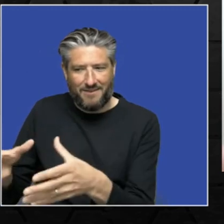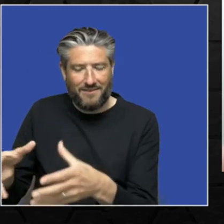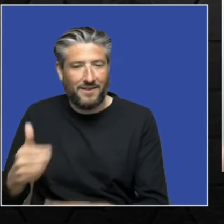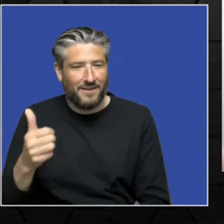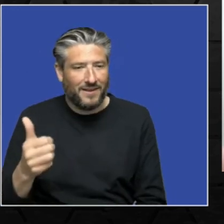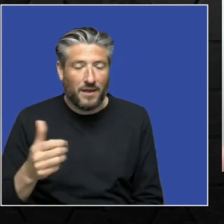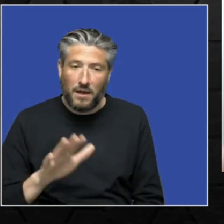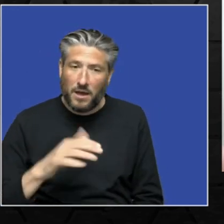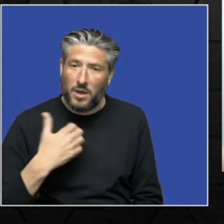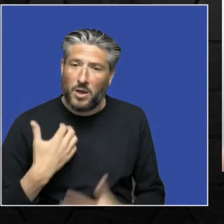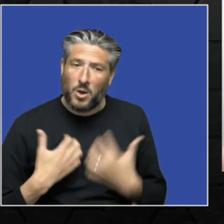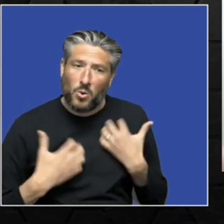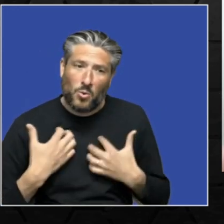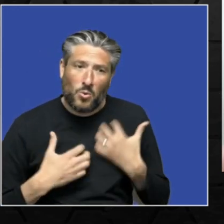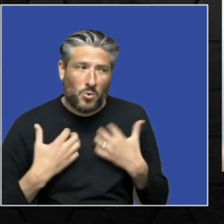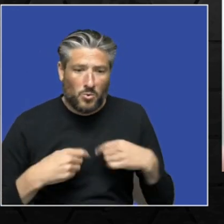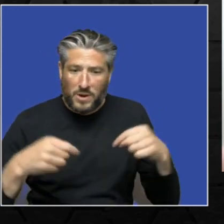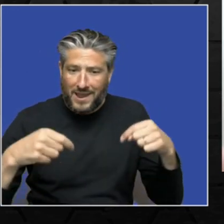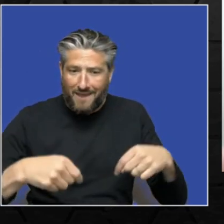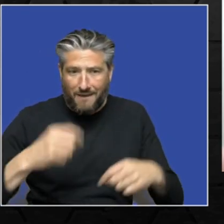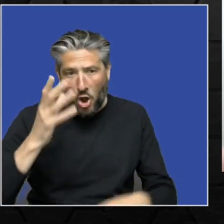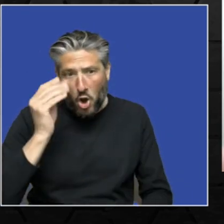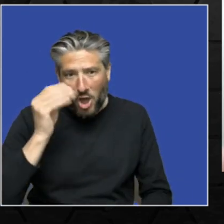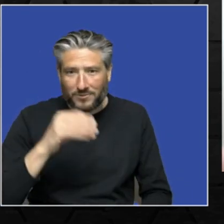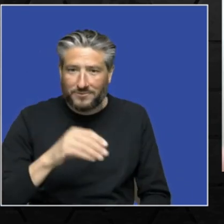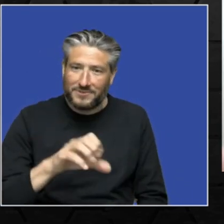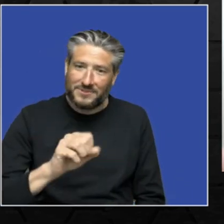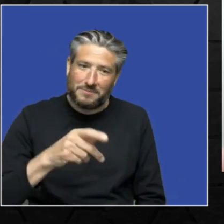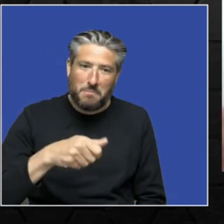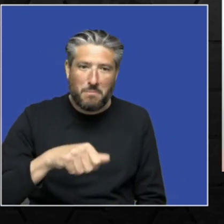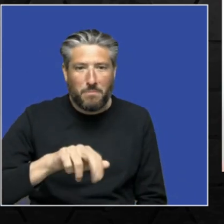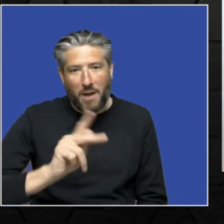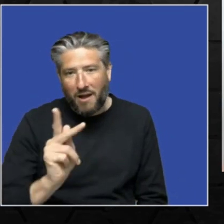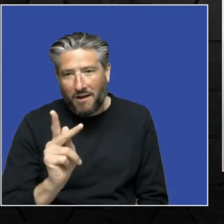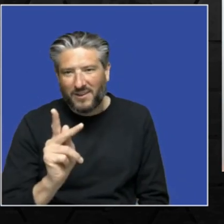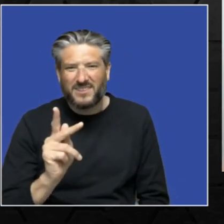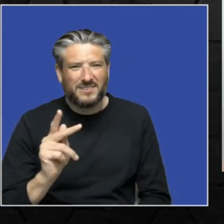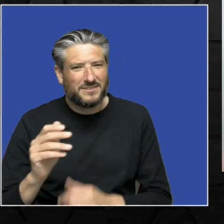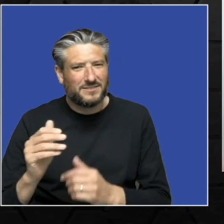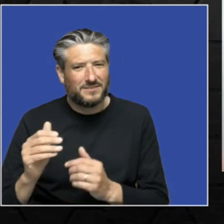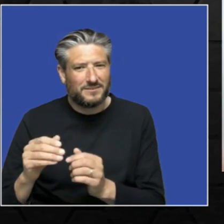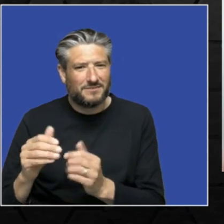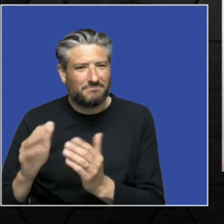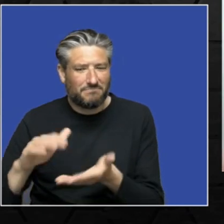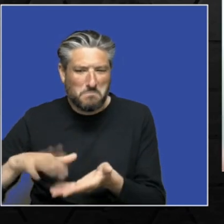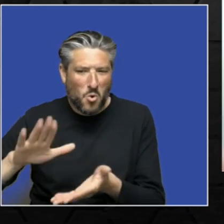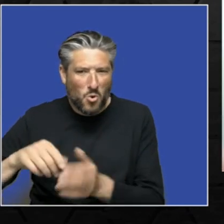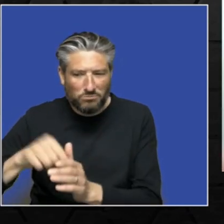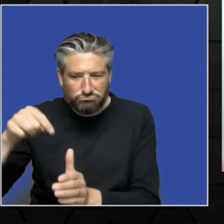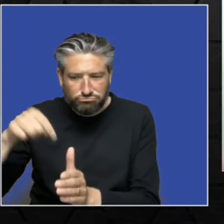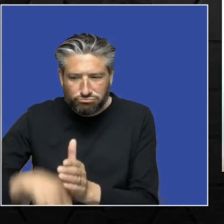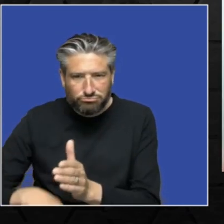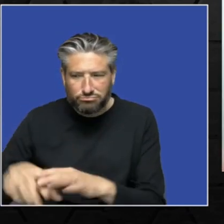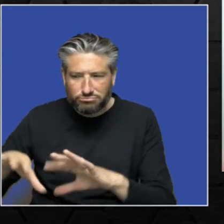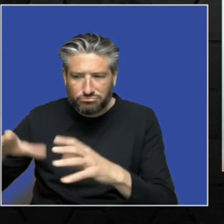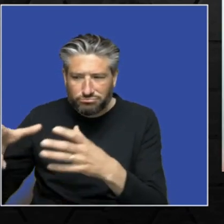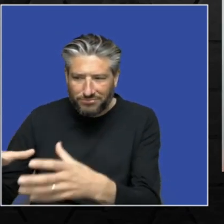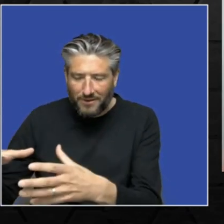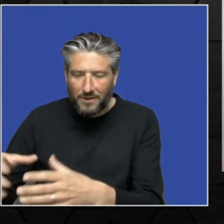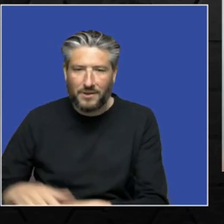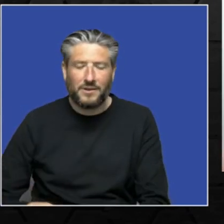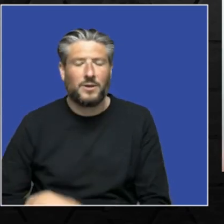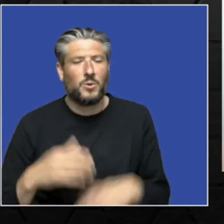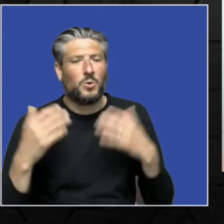and have some nice conversations over there. Maybe you could elaborate a bit on how it was used in the GAN demo. So many things we